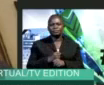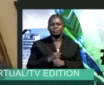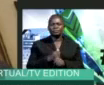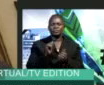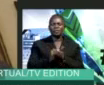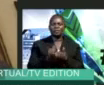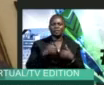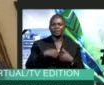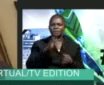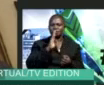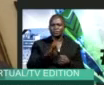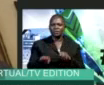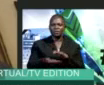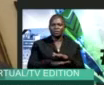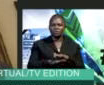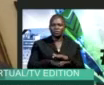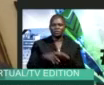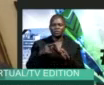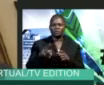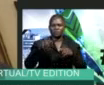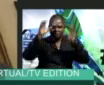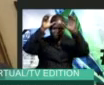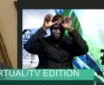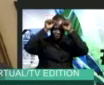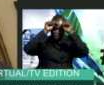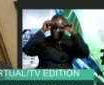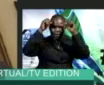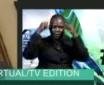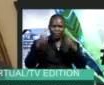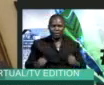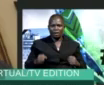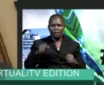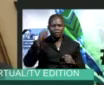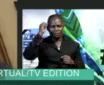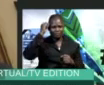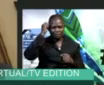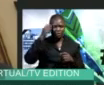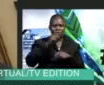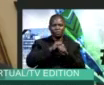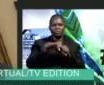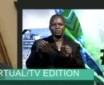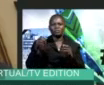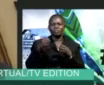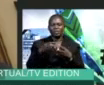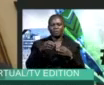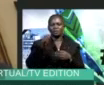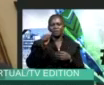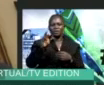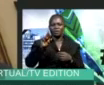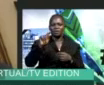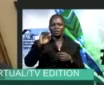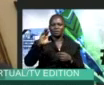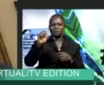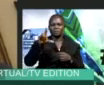that has been under the Presidential Power Initiative, which I had written a lot of articles to give